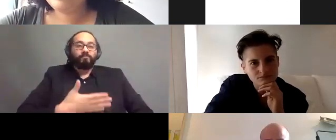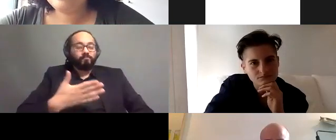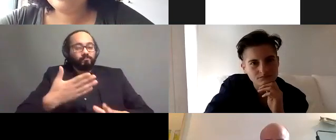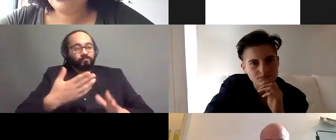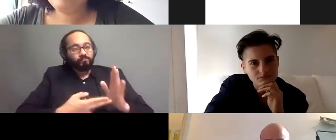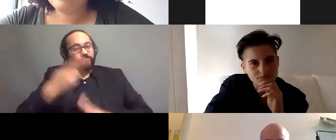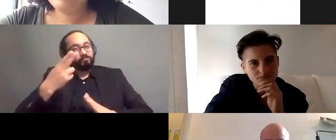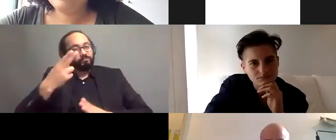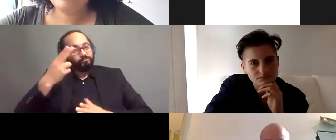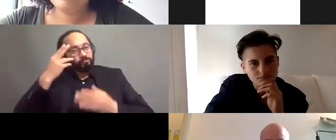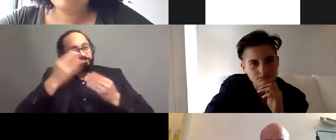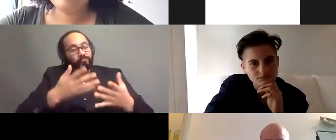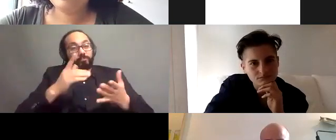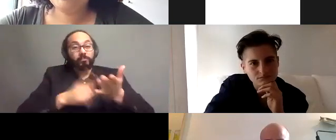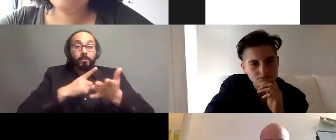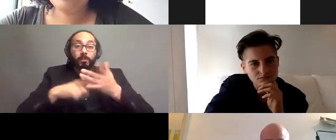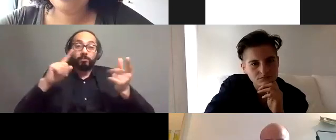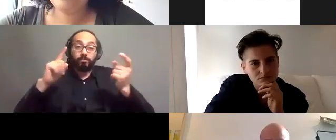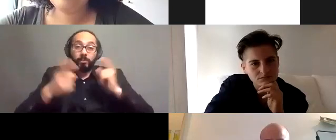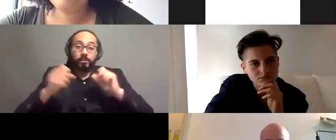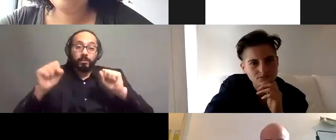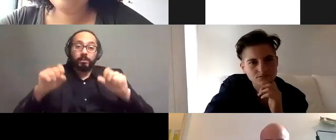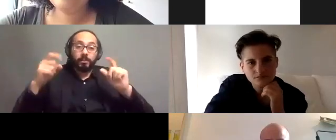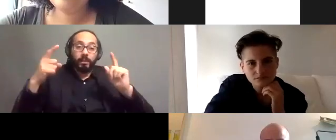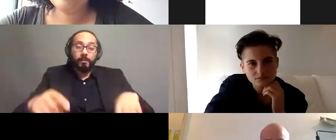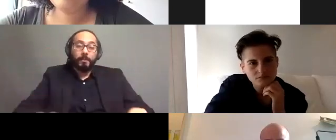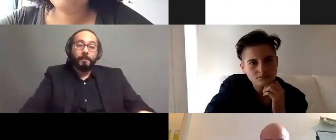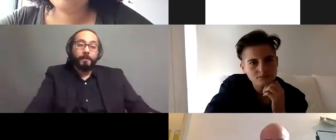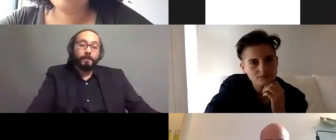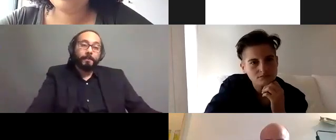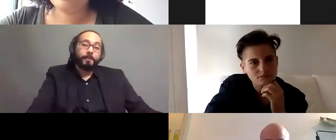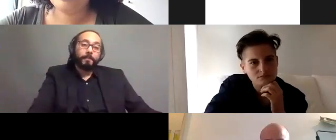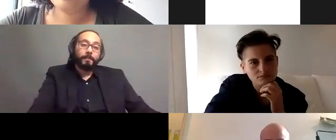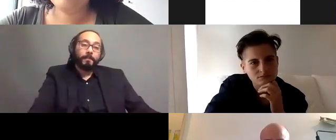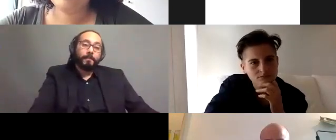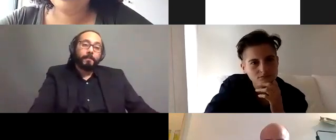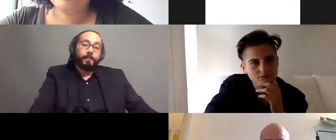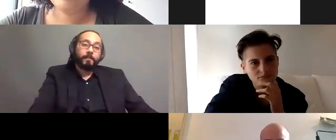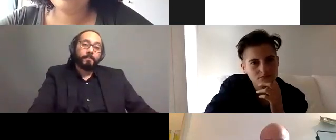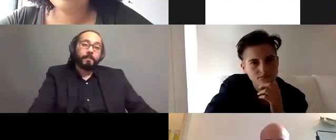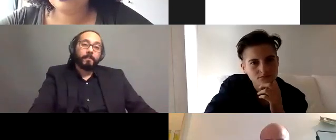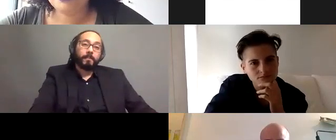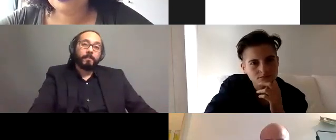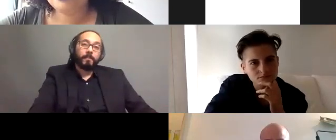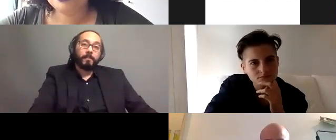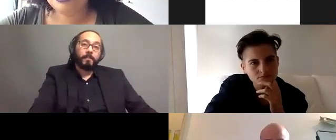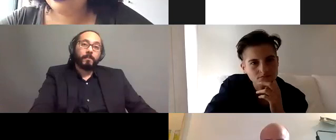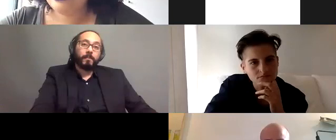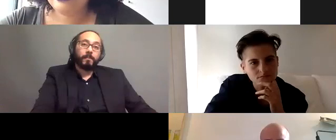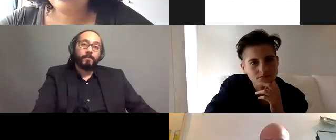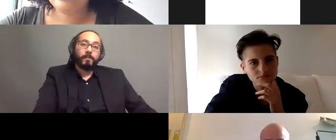sometimes change can happen. But yeah, I mean, at the end of the day, I try to be as honest as possible and as authentic as